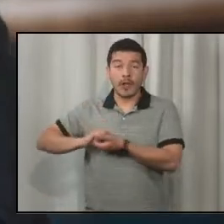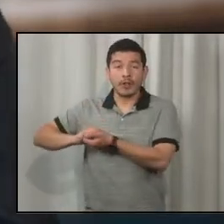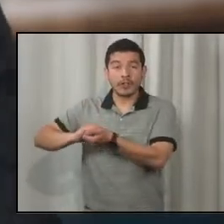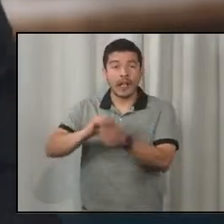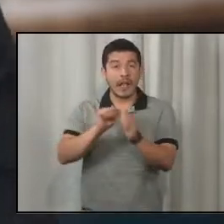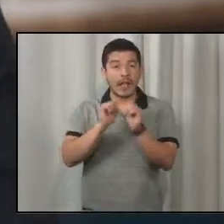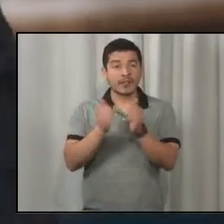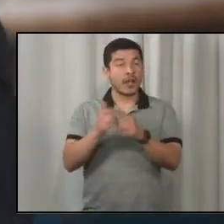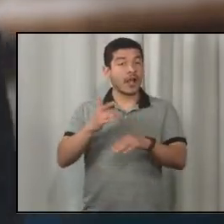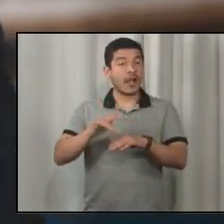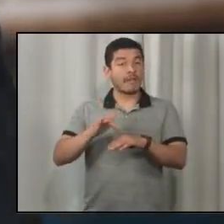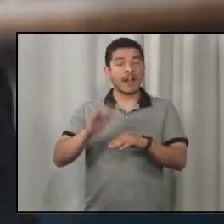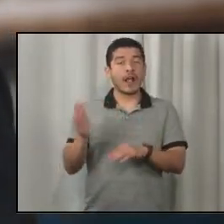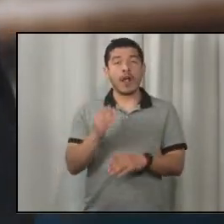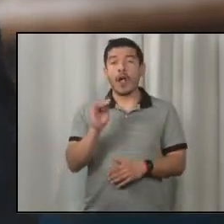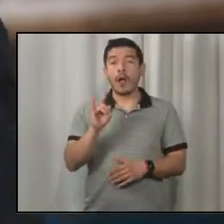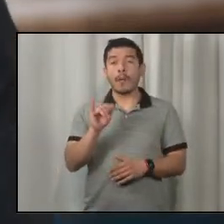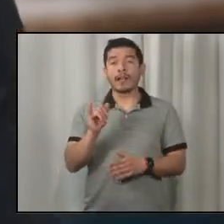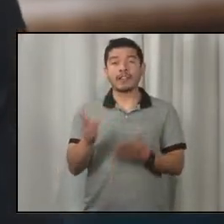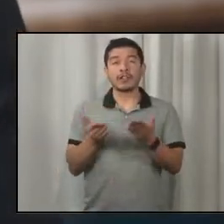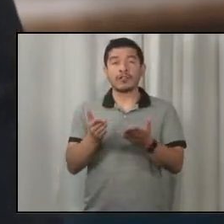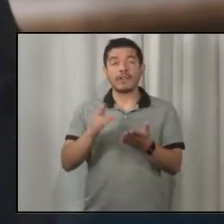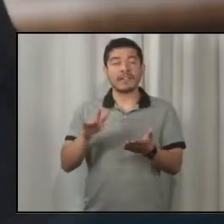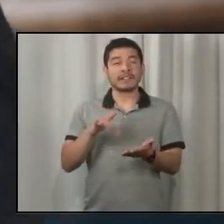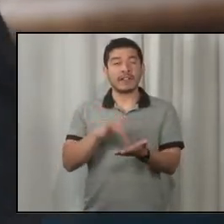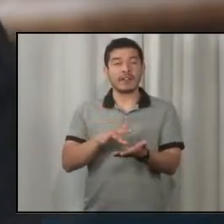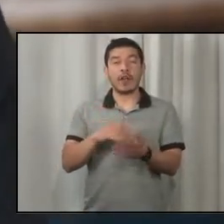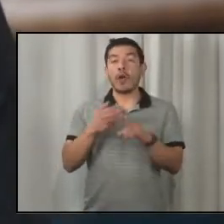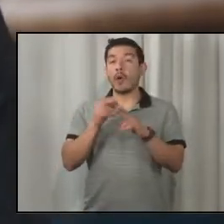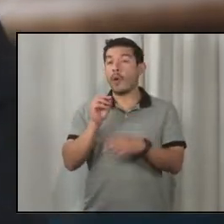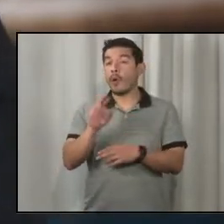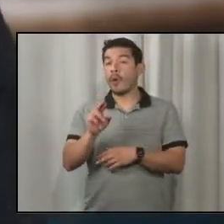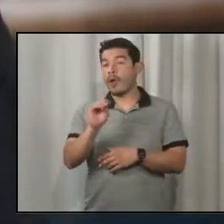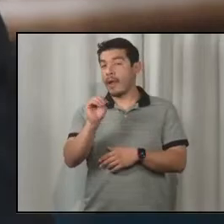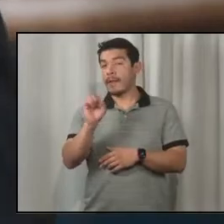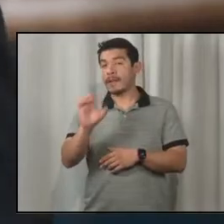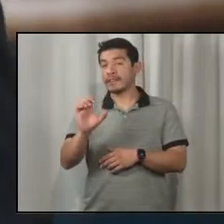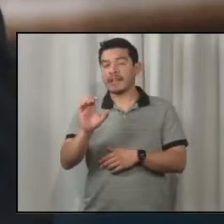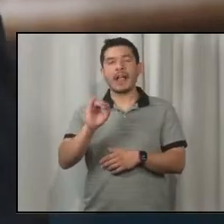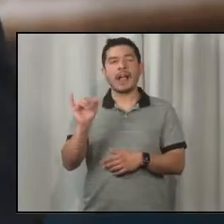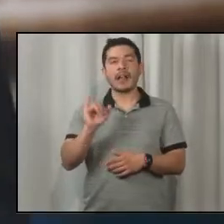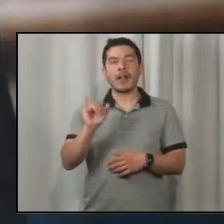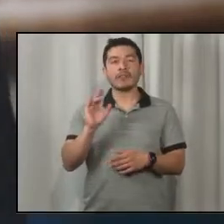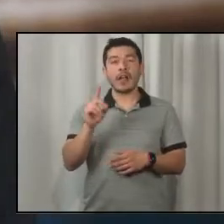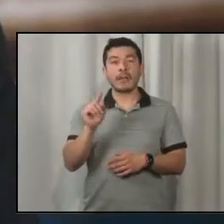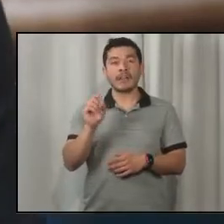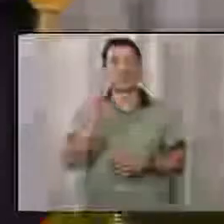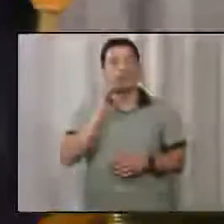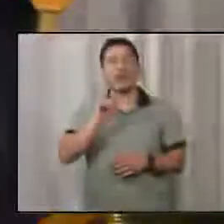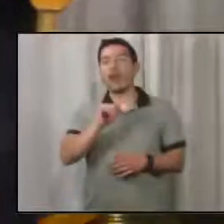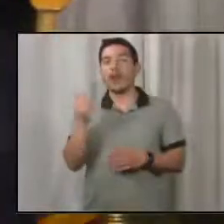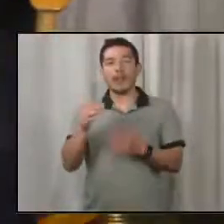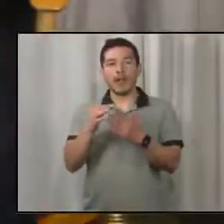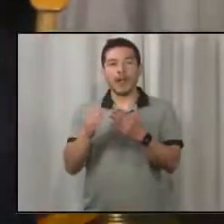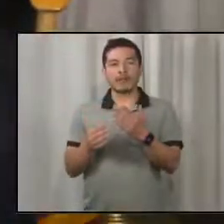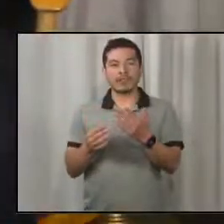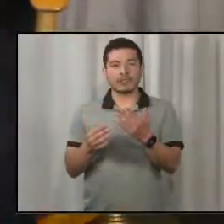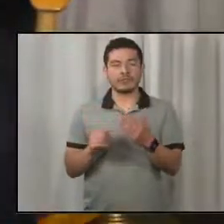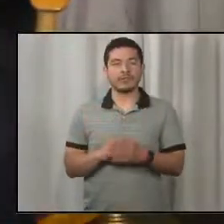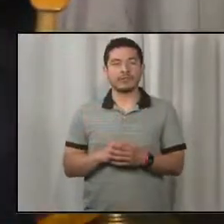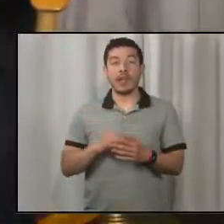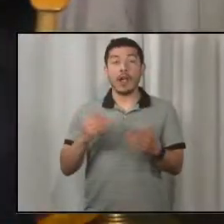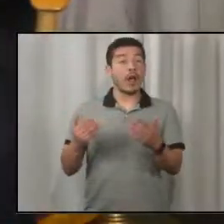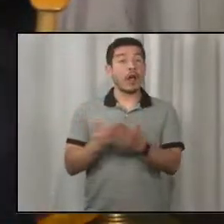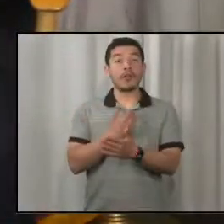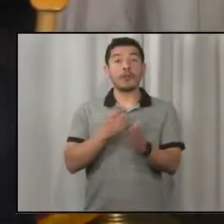the Multi-Service Center, or the MSC, and service capacity updates with alternative options, amongst others. The new